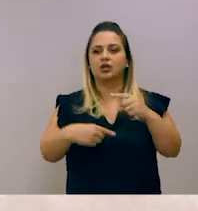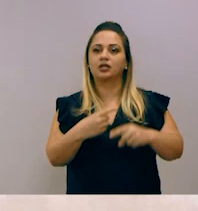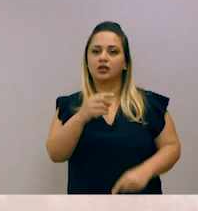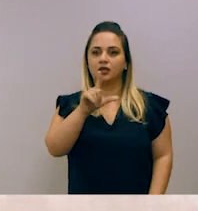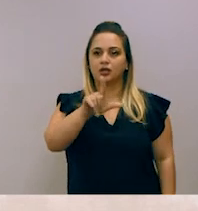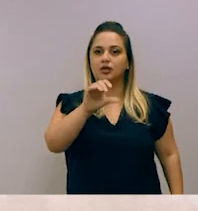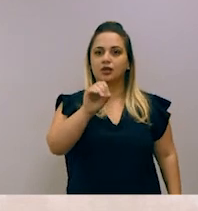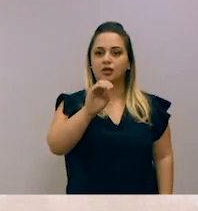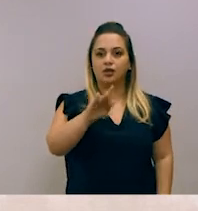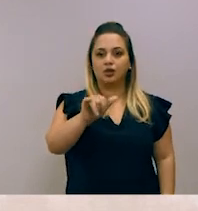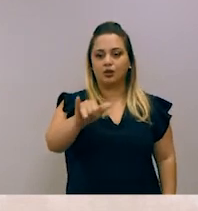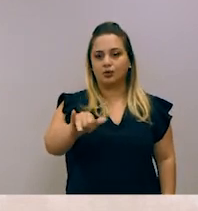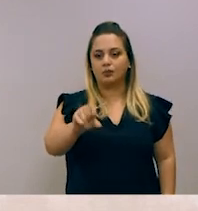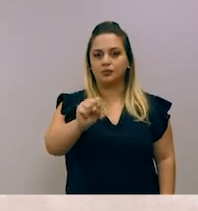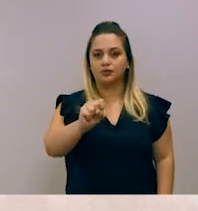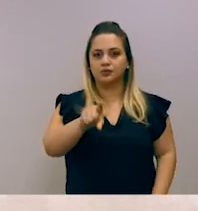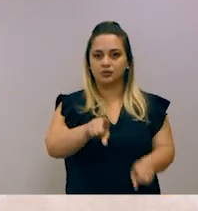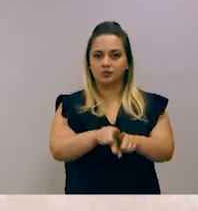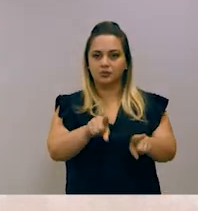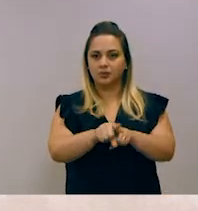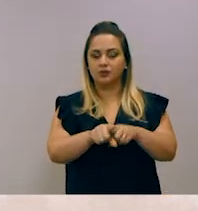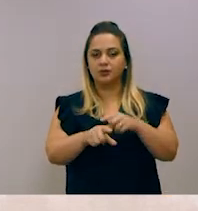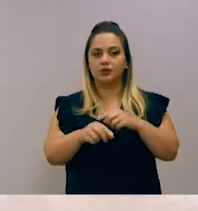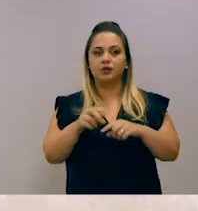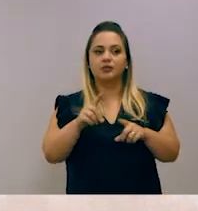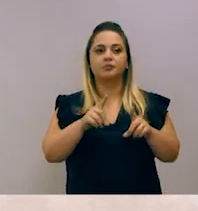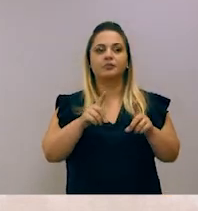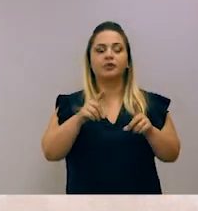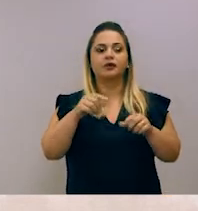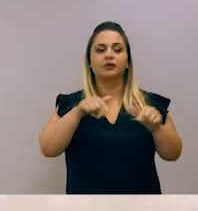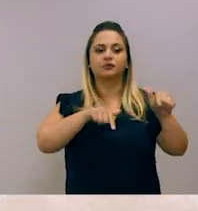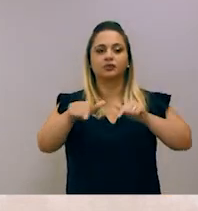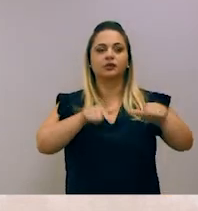logs for the audit and the statistics services.